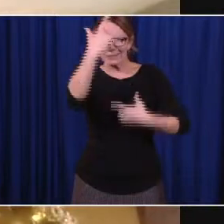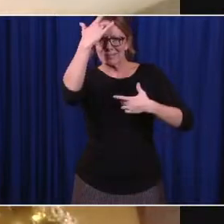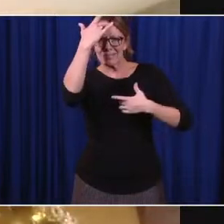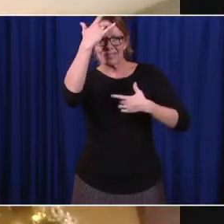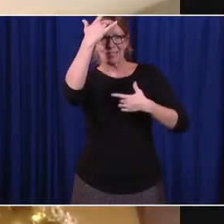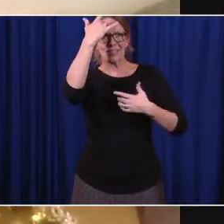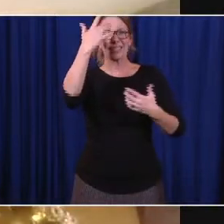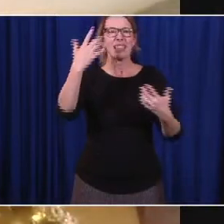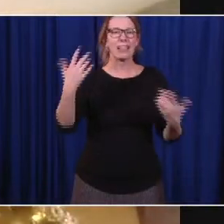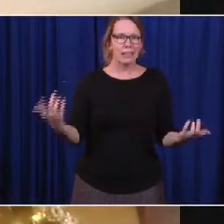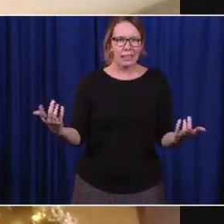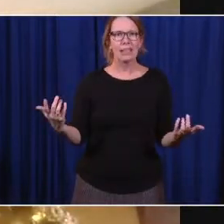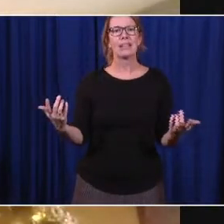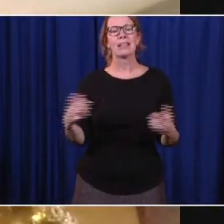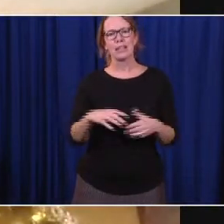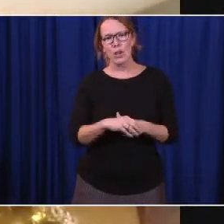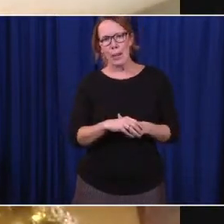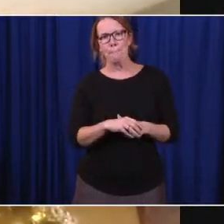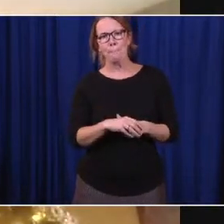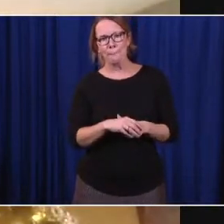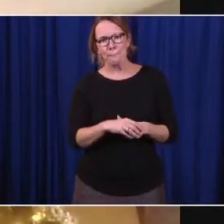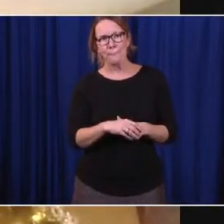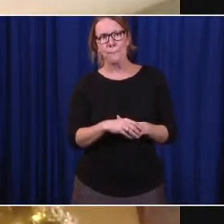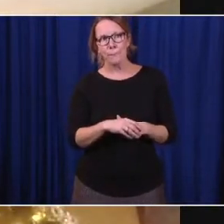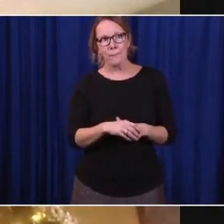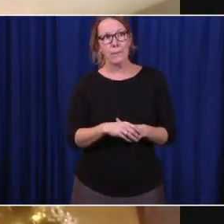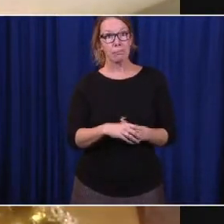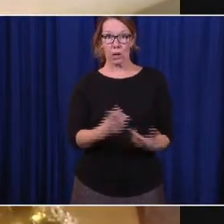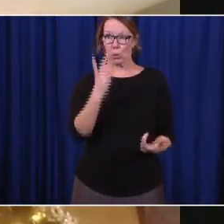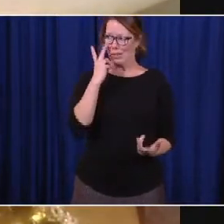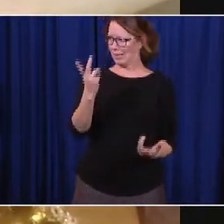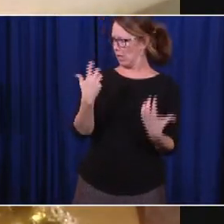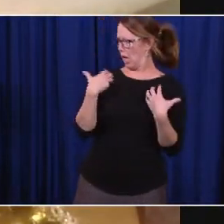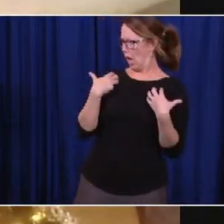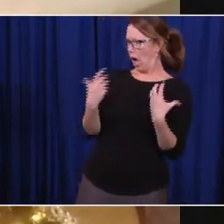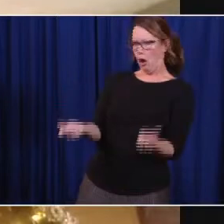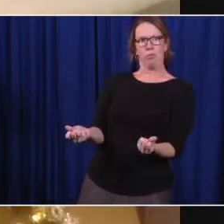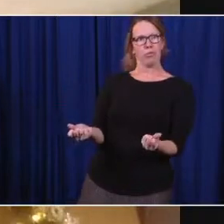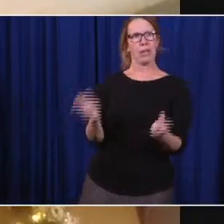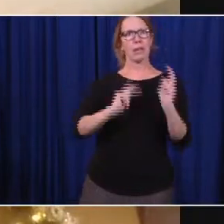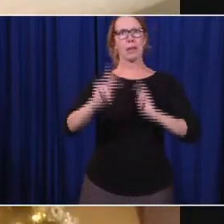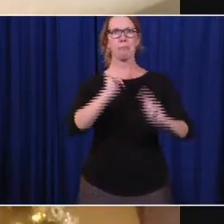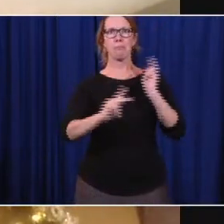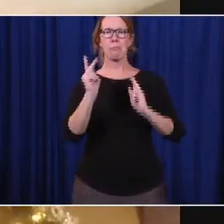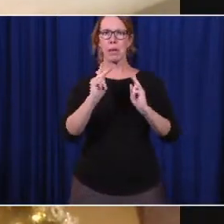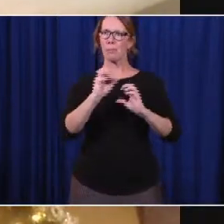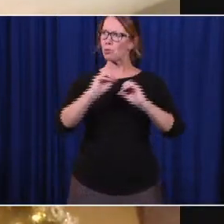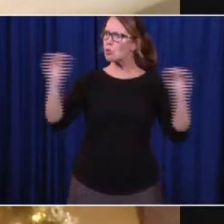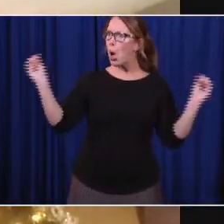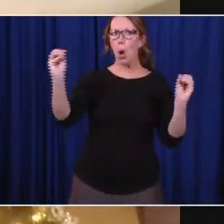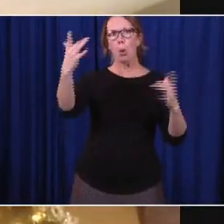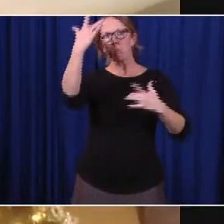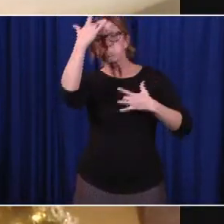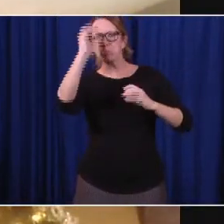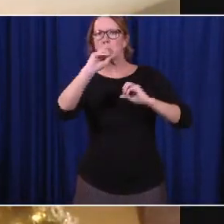the comorbidities. We're seeing healthy individuals come in, and they decline